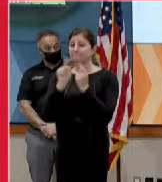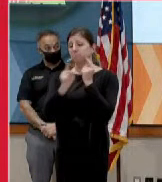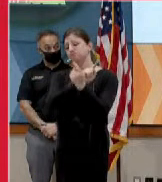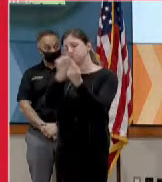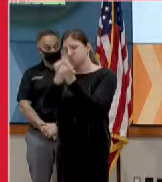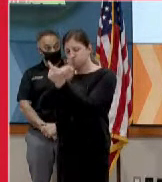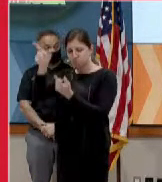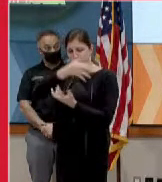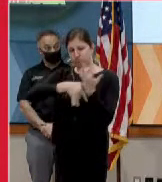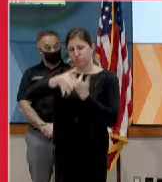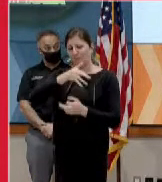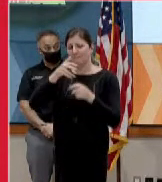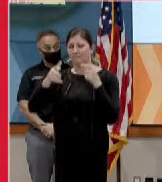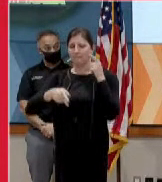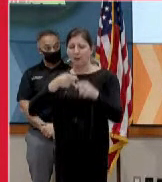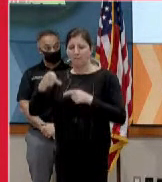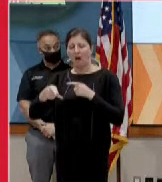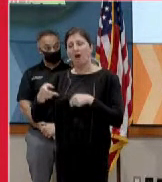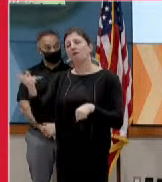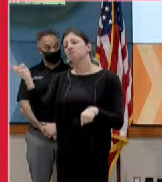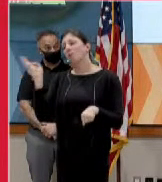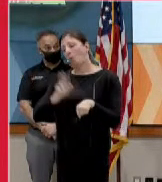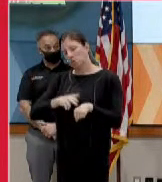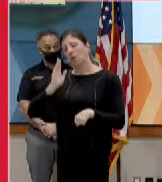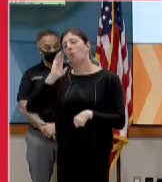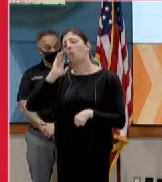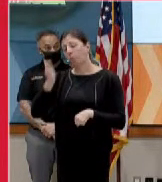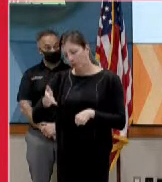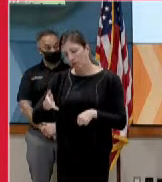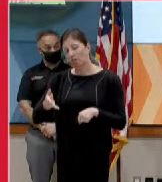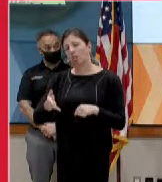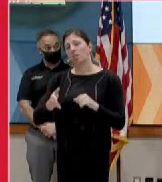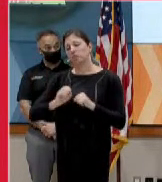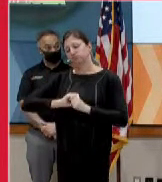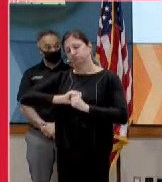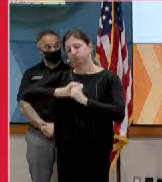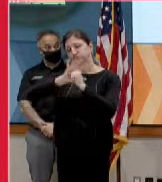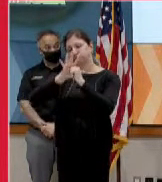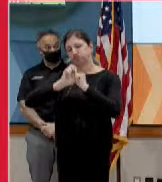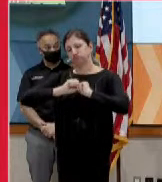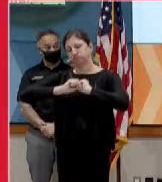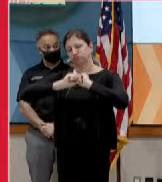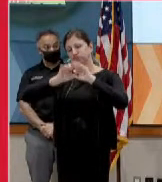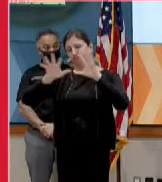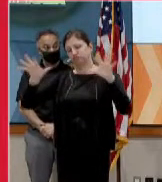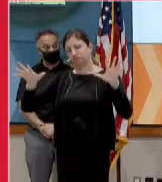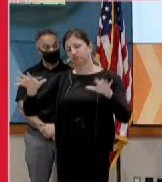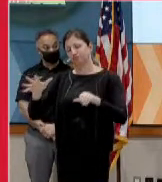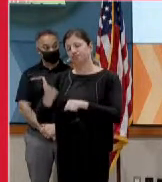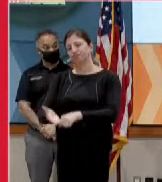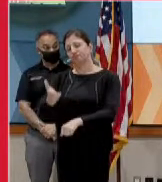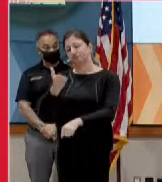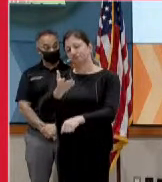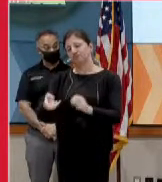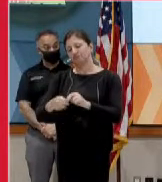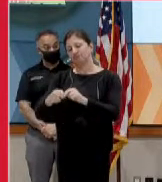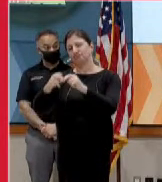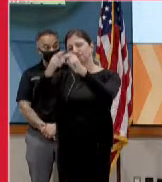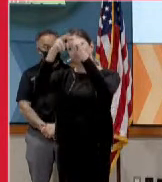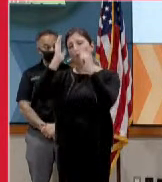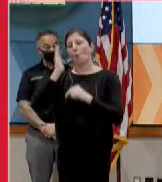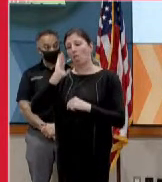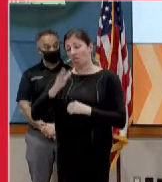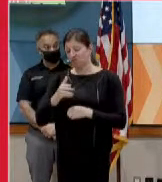of course, it is likely to increase the transmission, to lead to these increases we're seeing. As Dr. Shaw has explained many times,